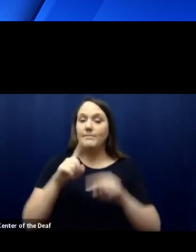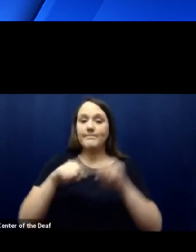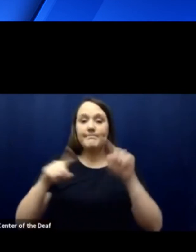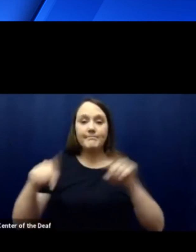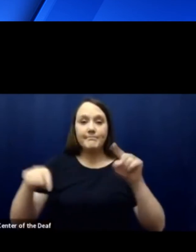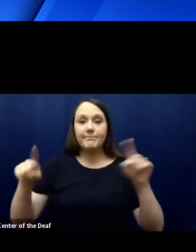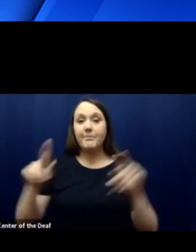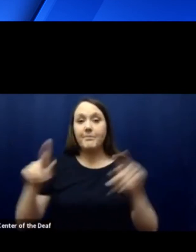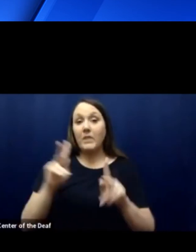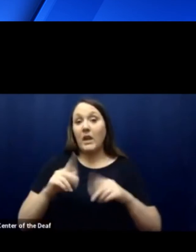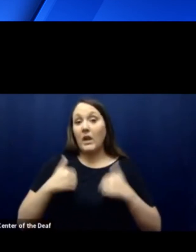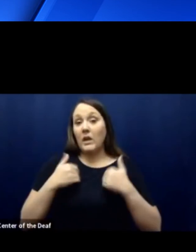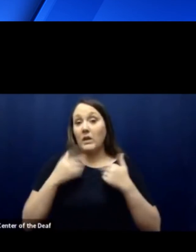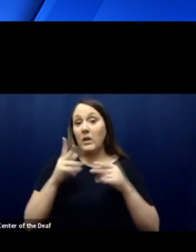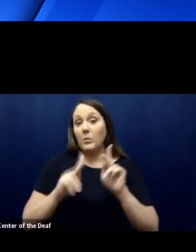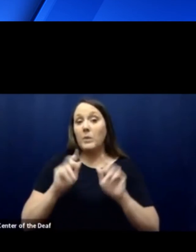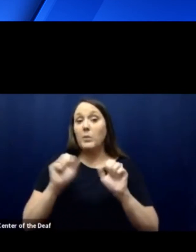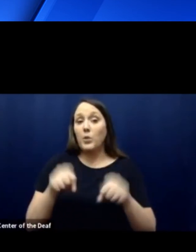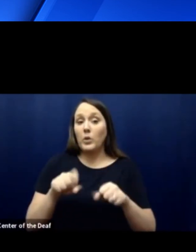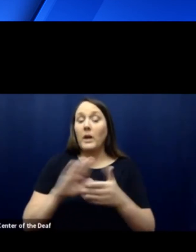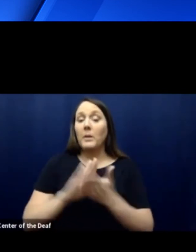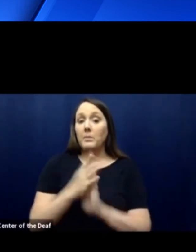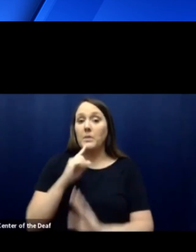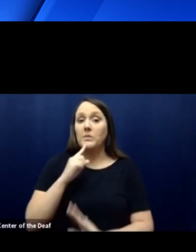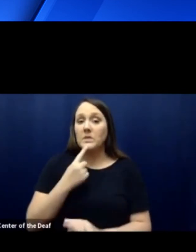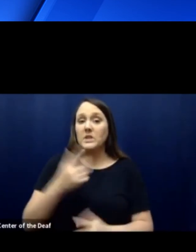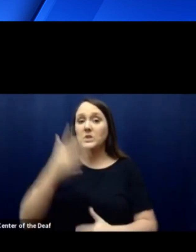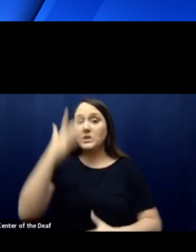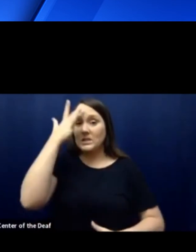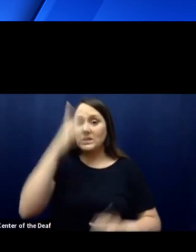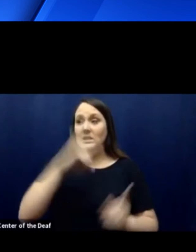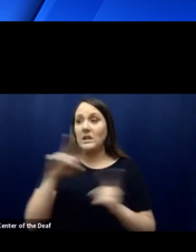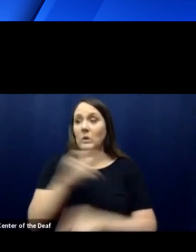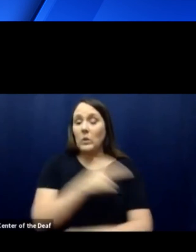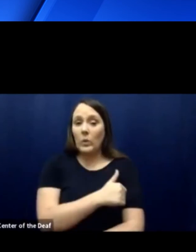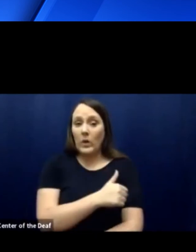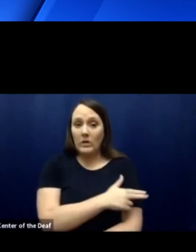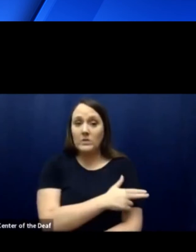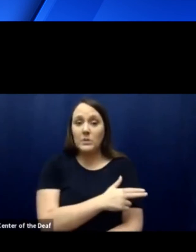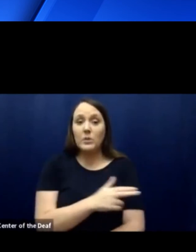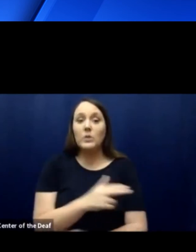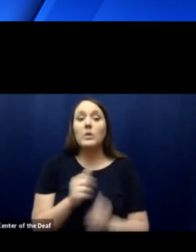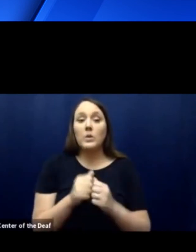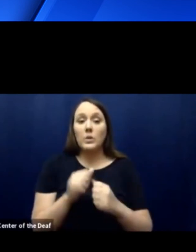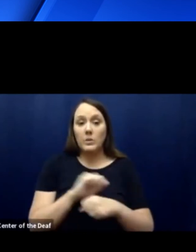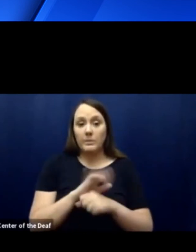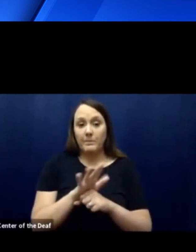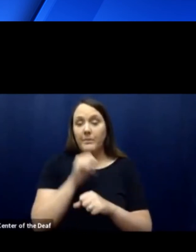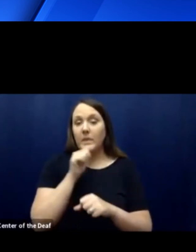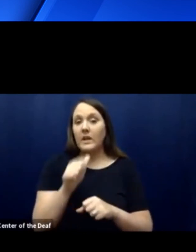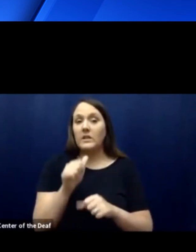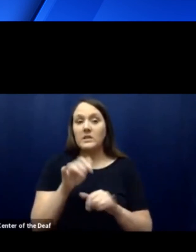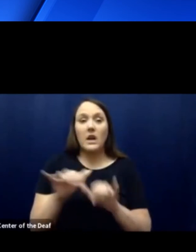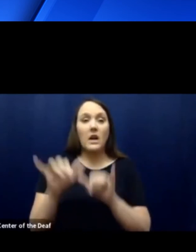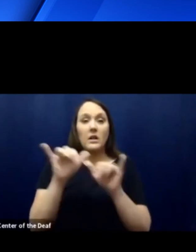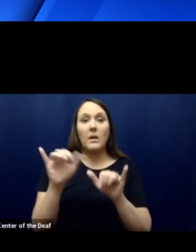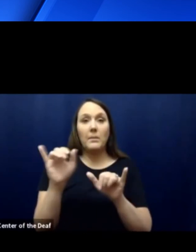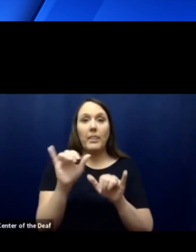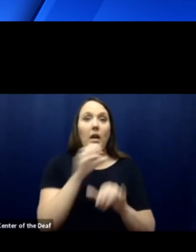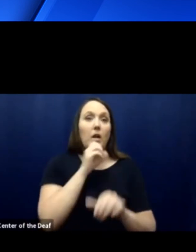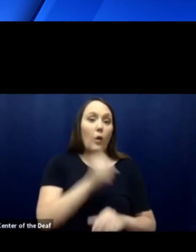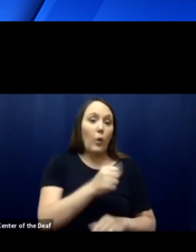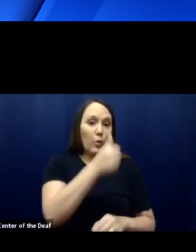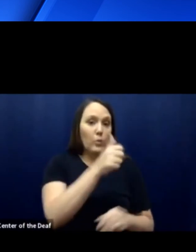become very ill from COVID-19 and end up at the hospital. So that happens. It's not as common in as it is in